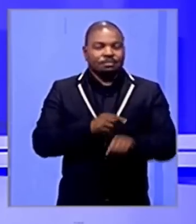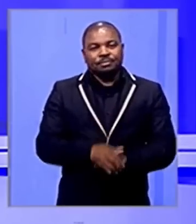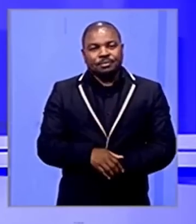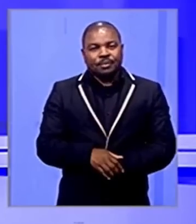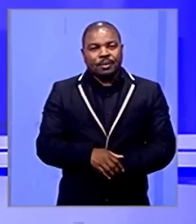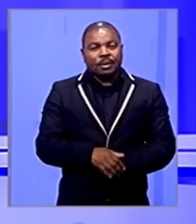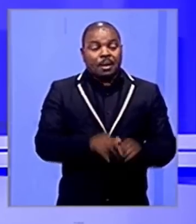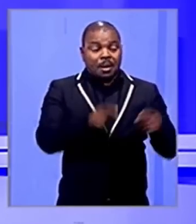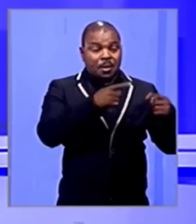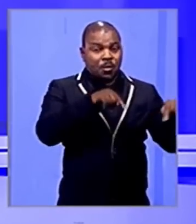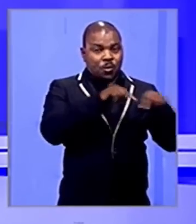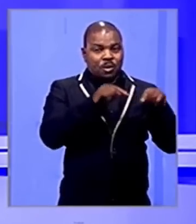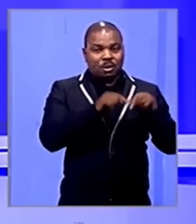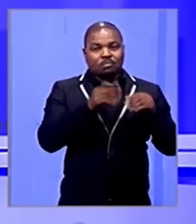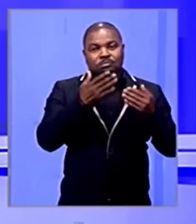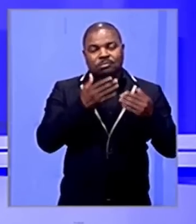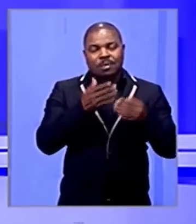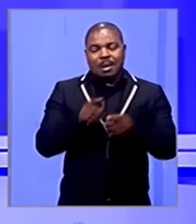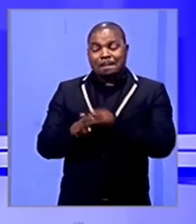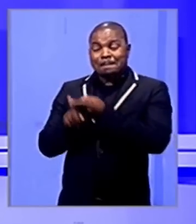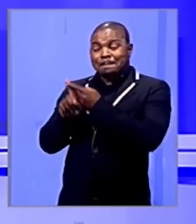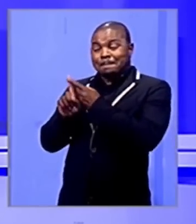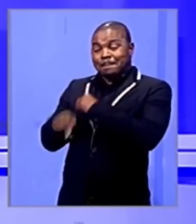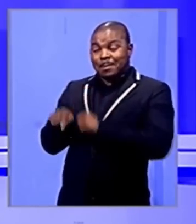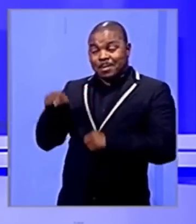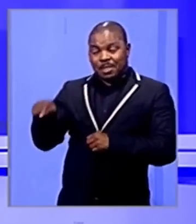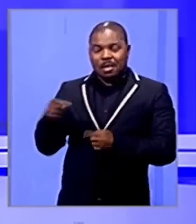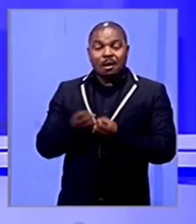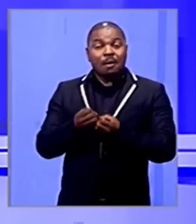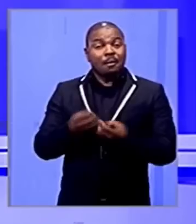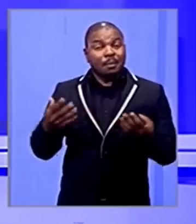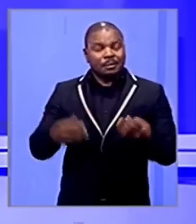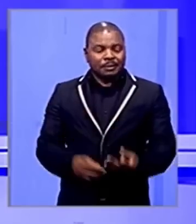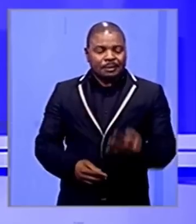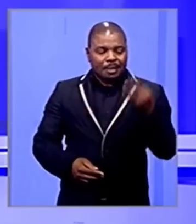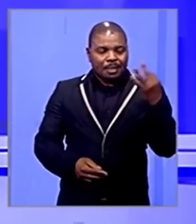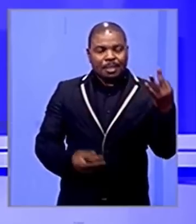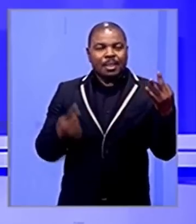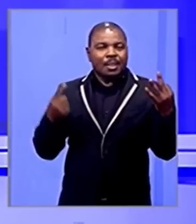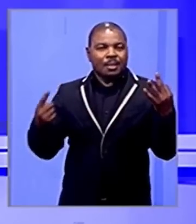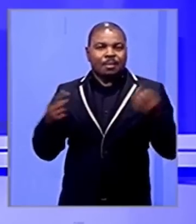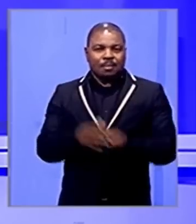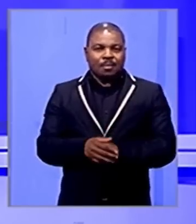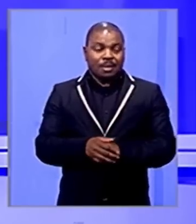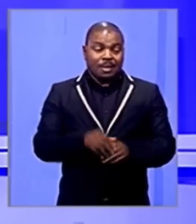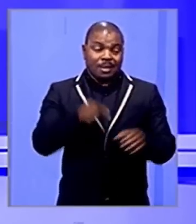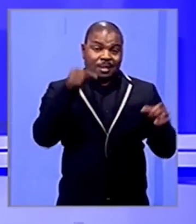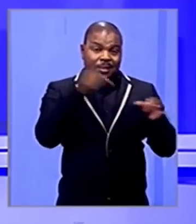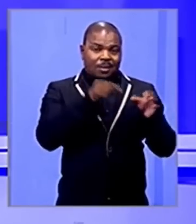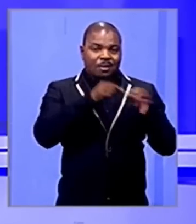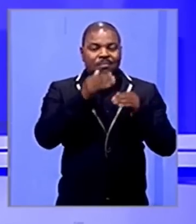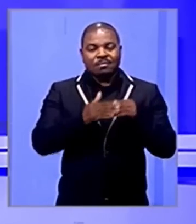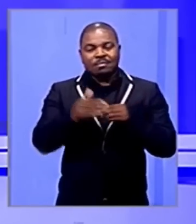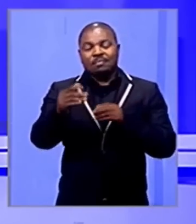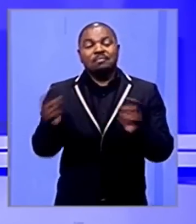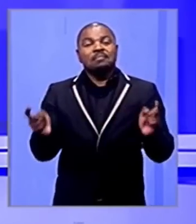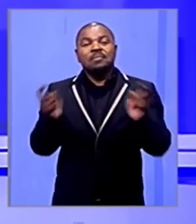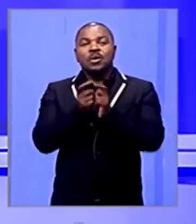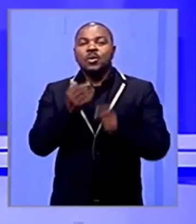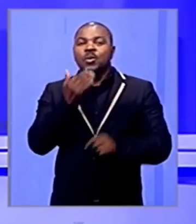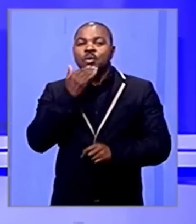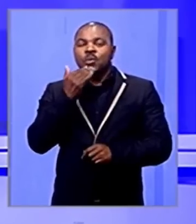The Lionesses ba sitlile Matildas ka dino di le 3 go e le 1. The Lioness ba ya go rakana le